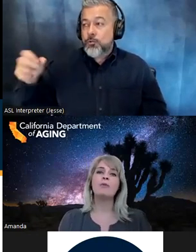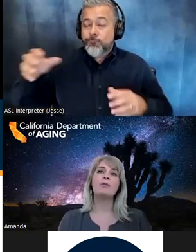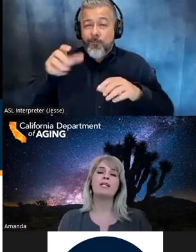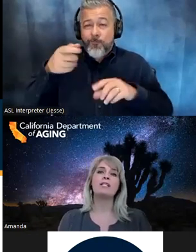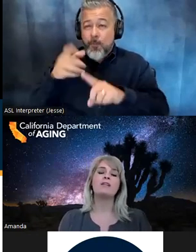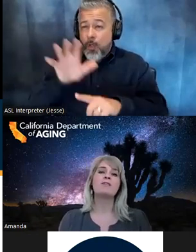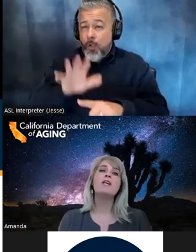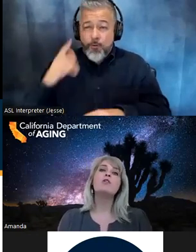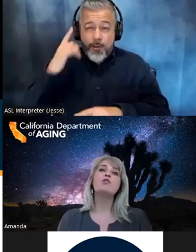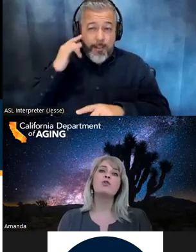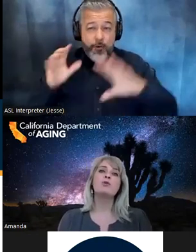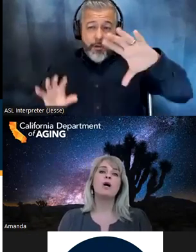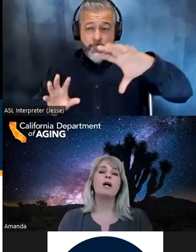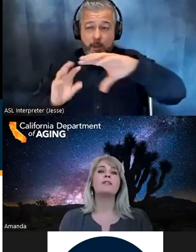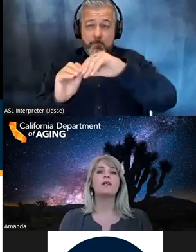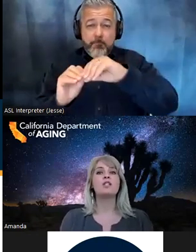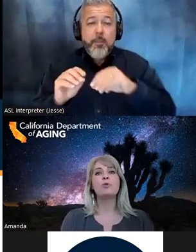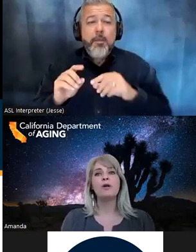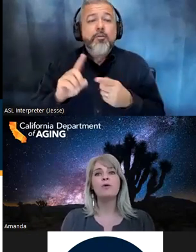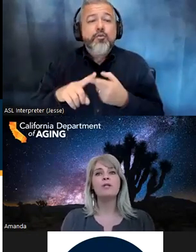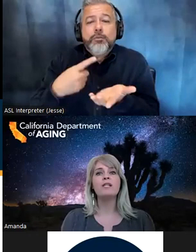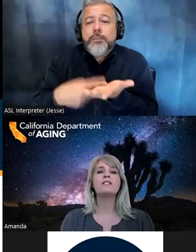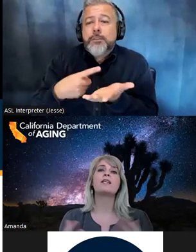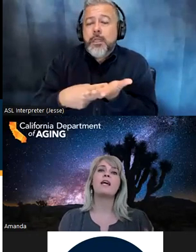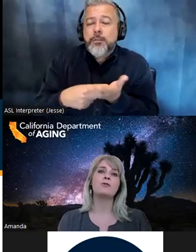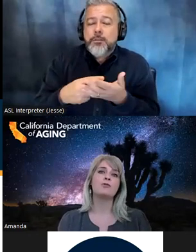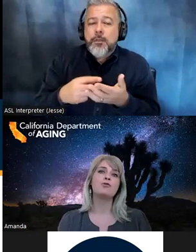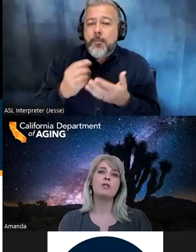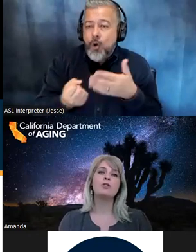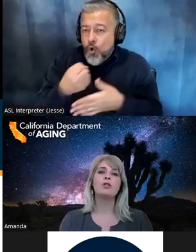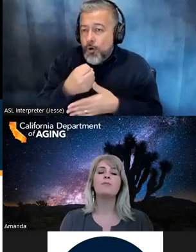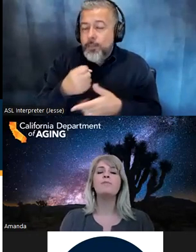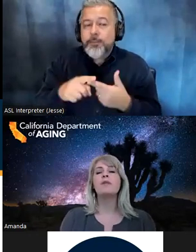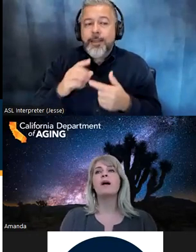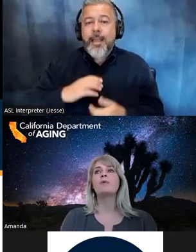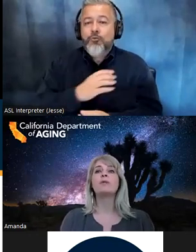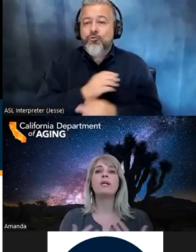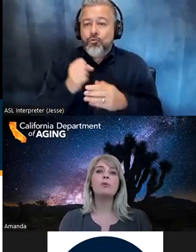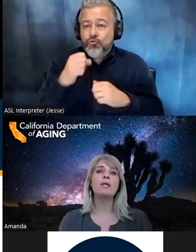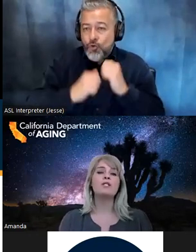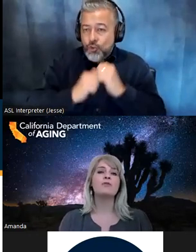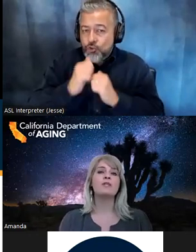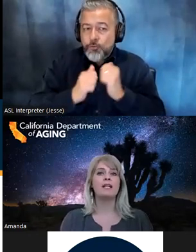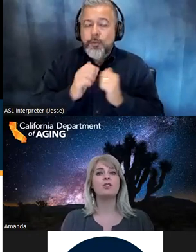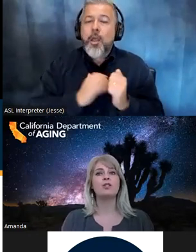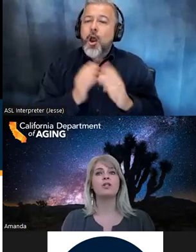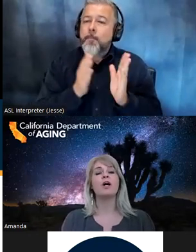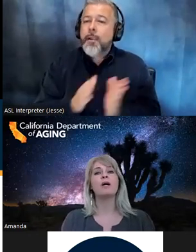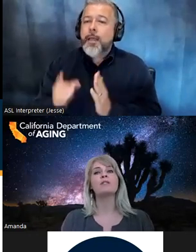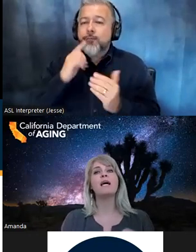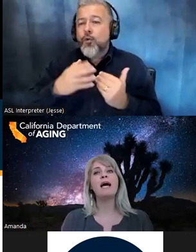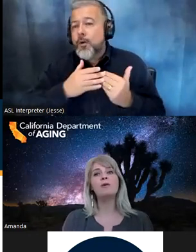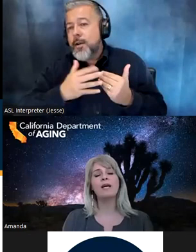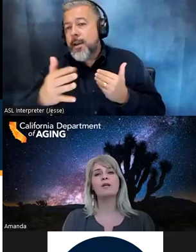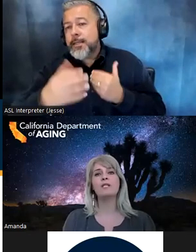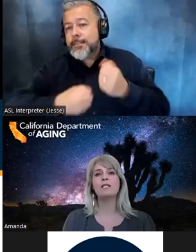state representatives to discuss priorities, council structure, and really our plans for the next year